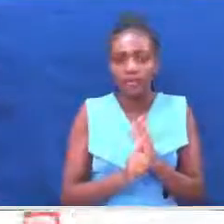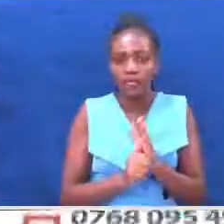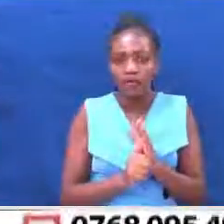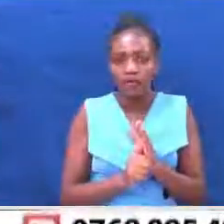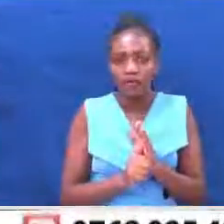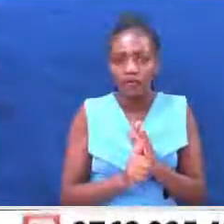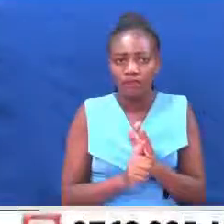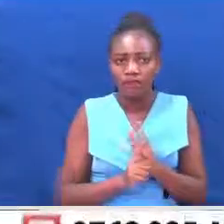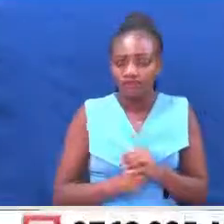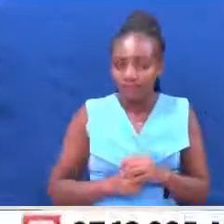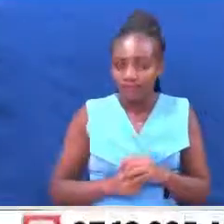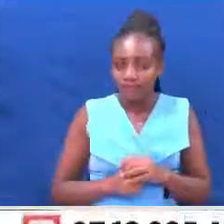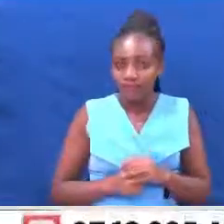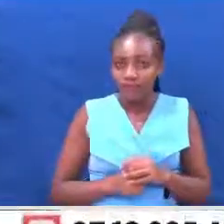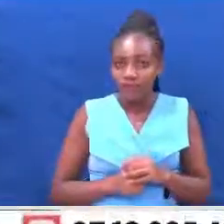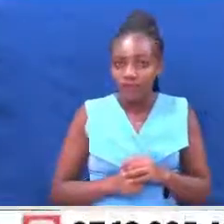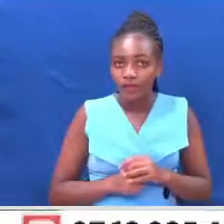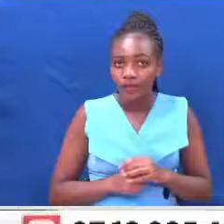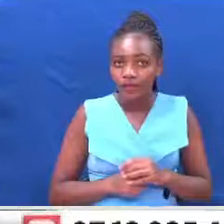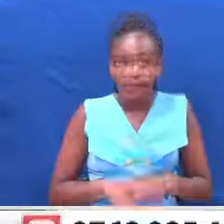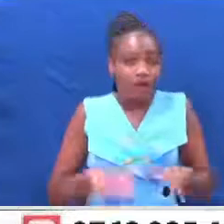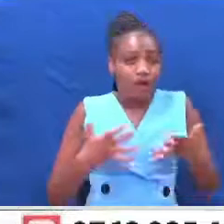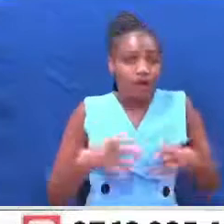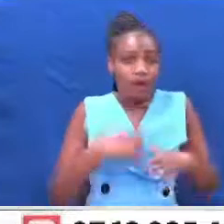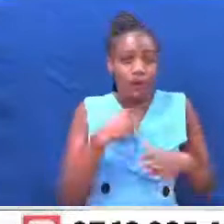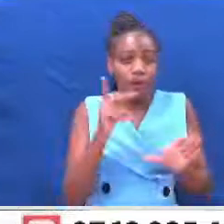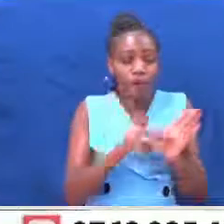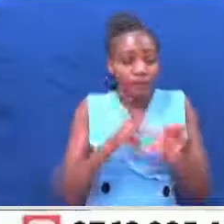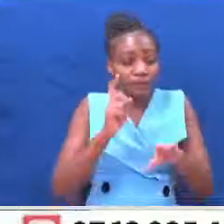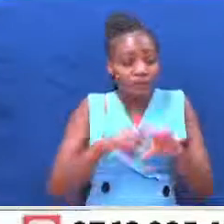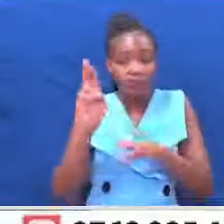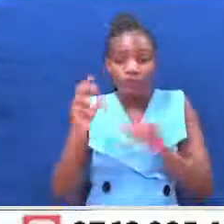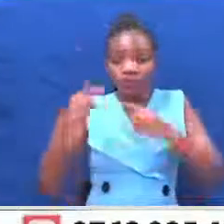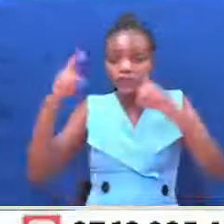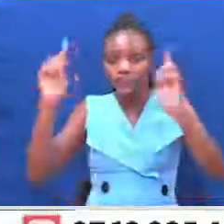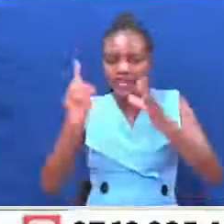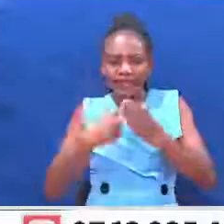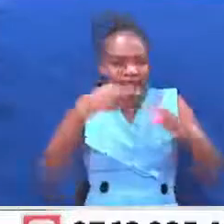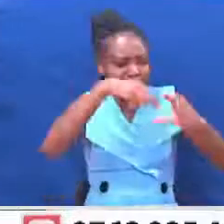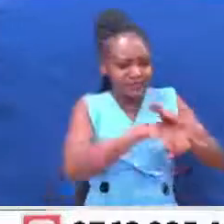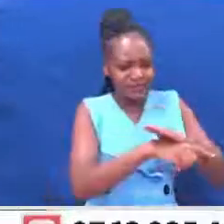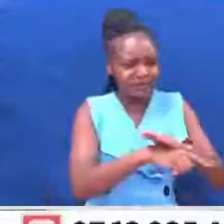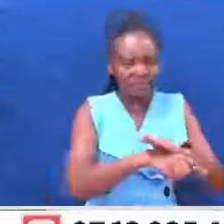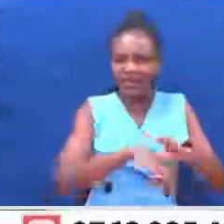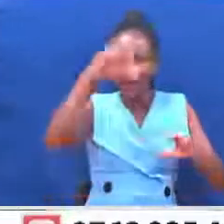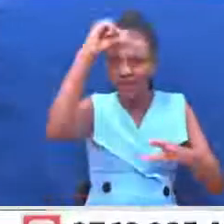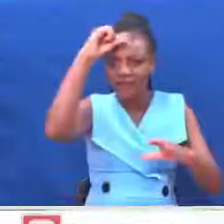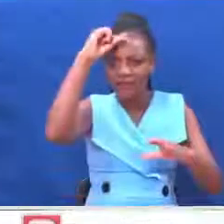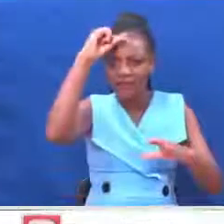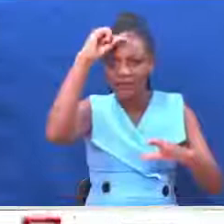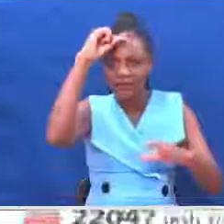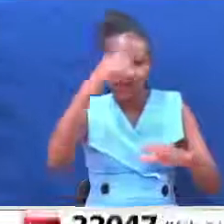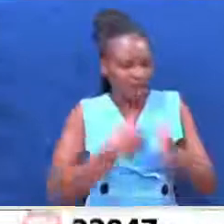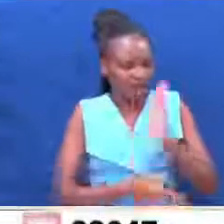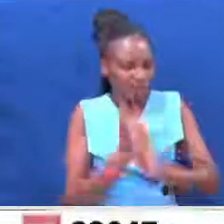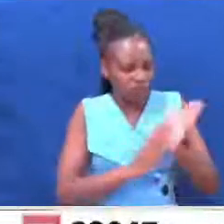The players of Uhuru succession who are deep inside the government arched plans like you read